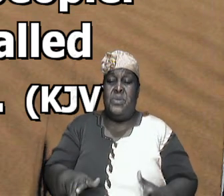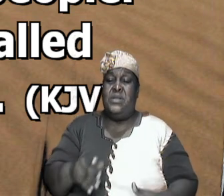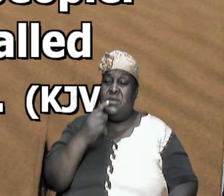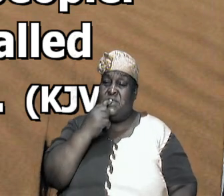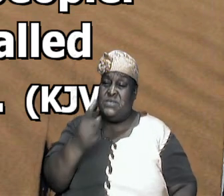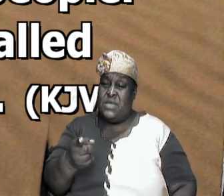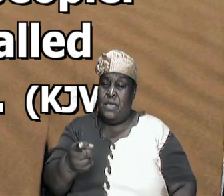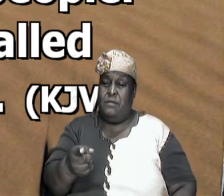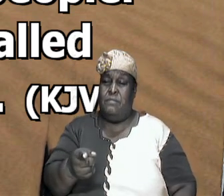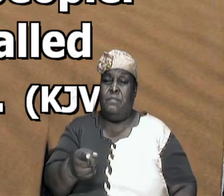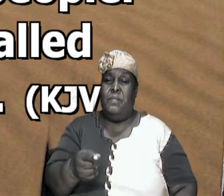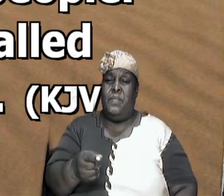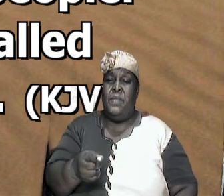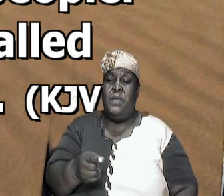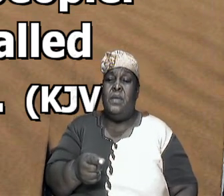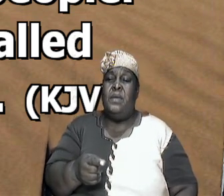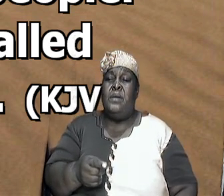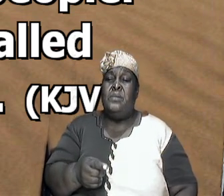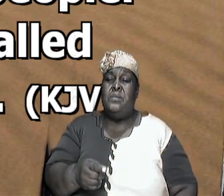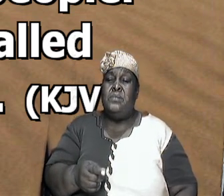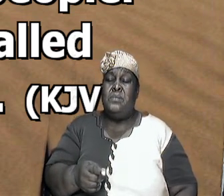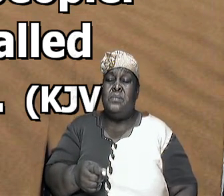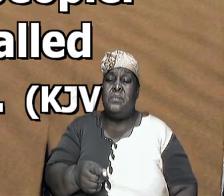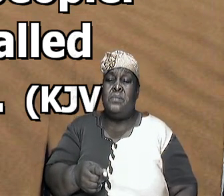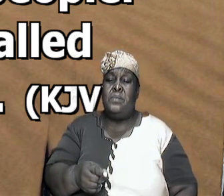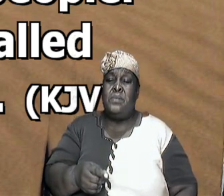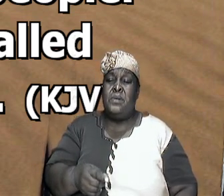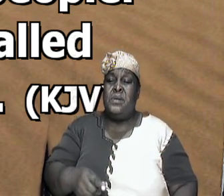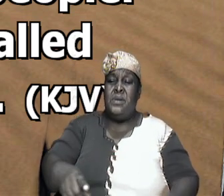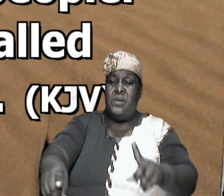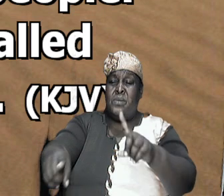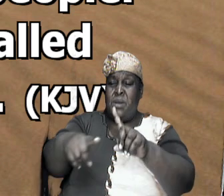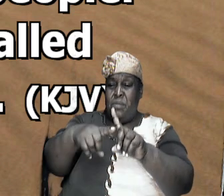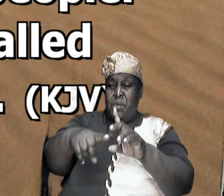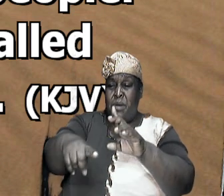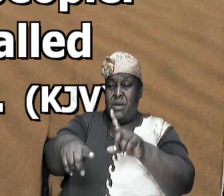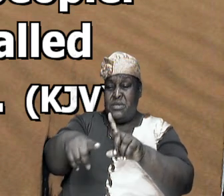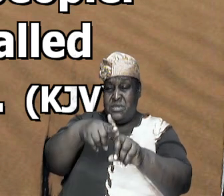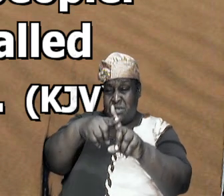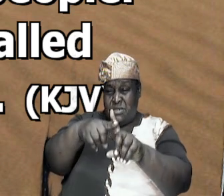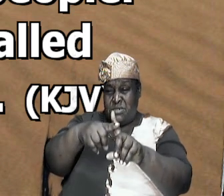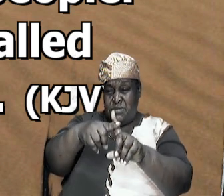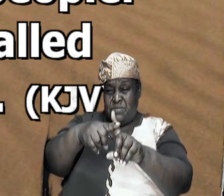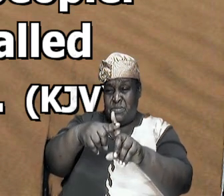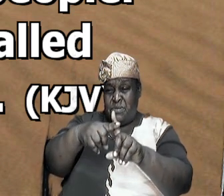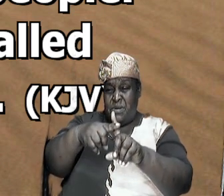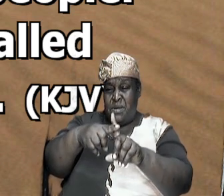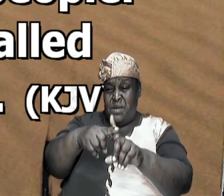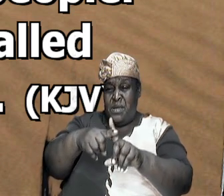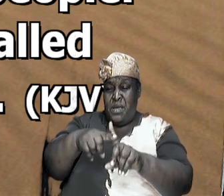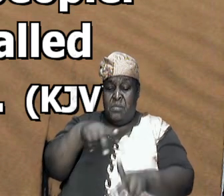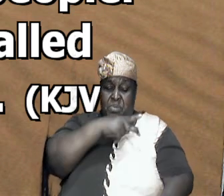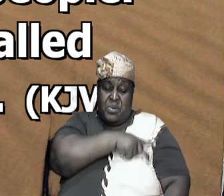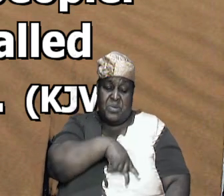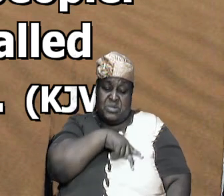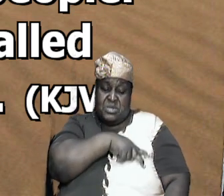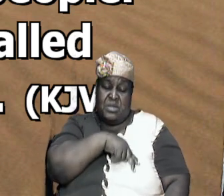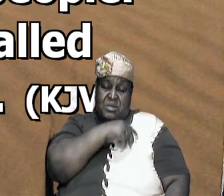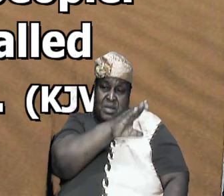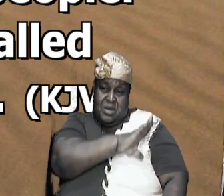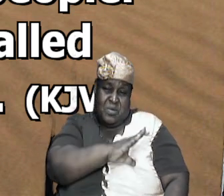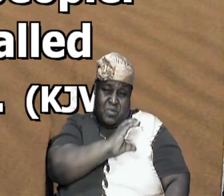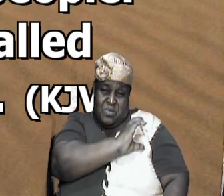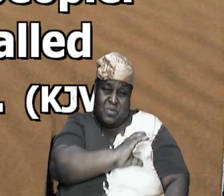suggesting that it was really a positive, you know, it was based on their personality, based on their